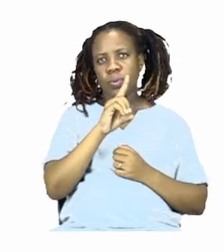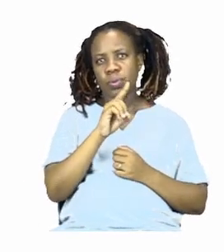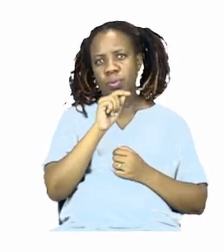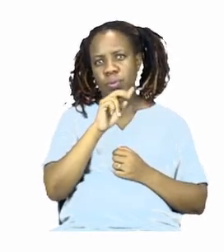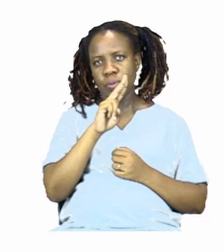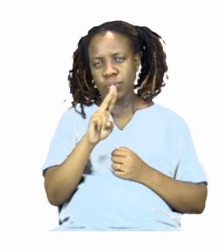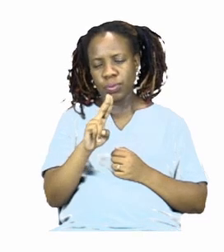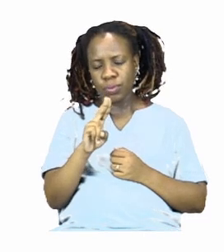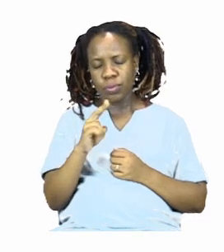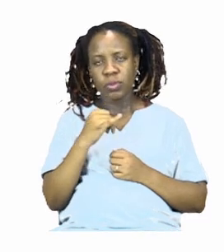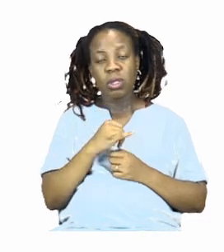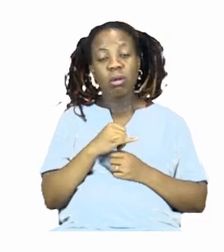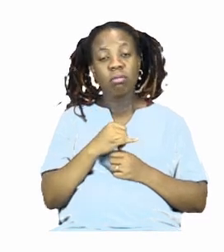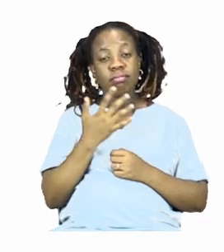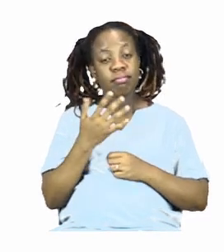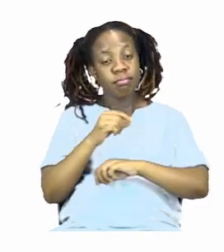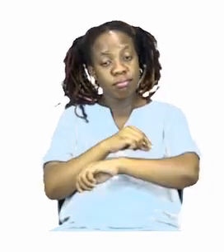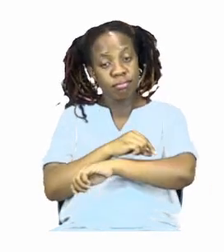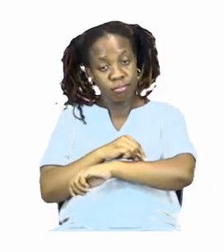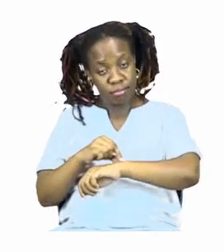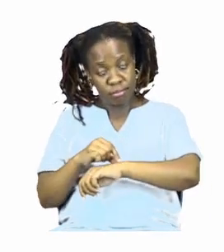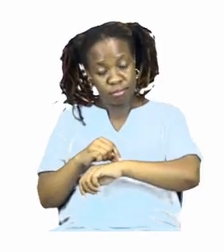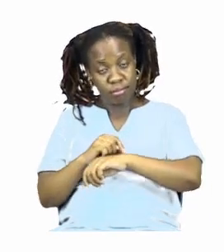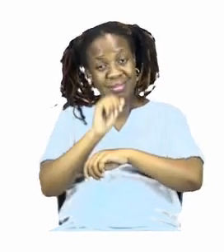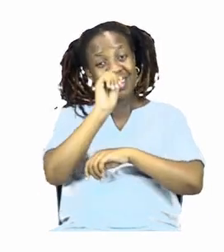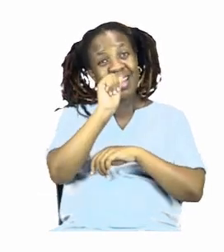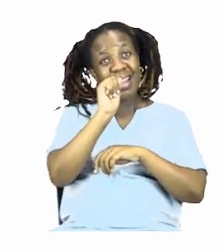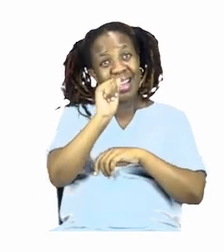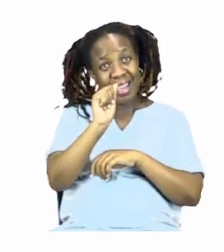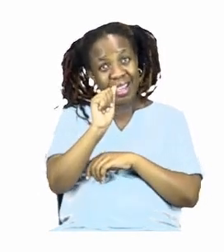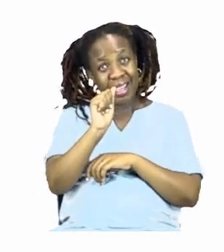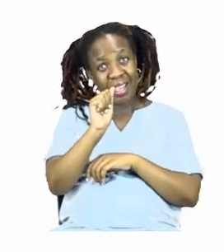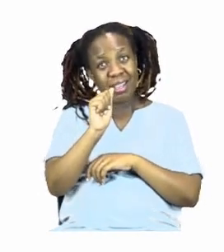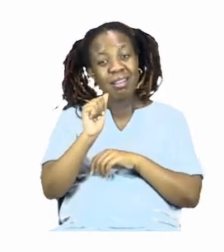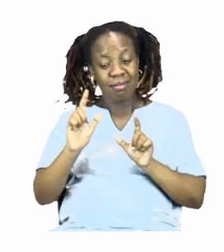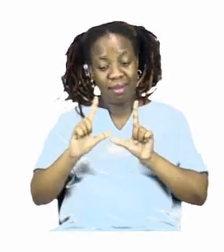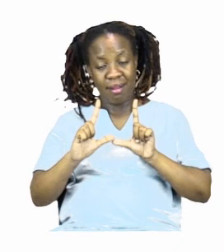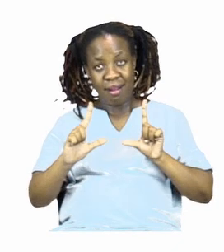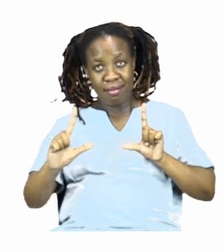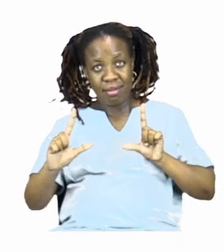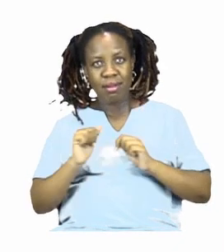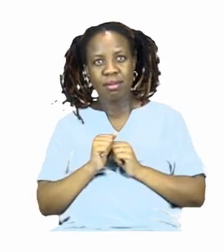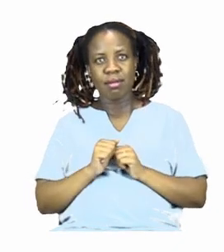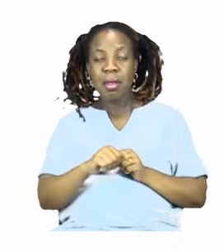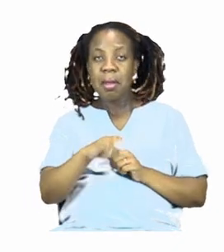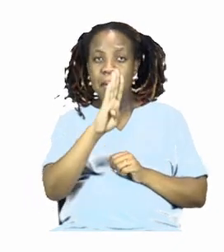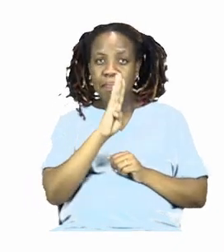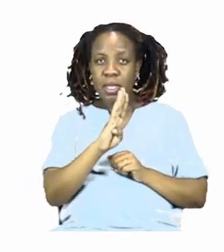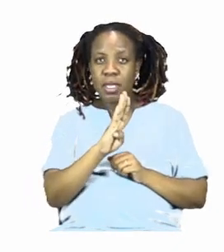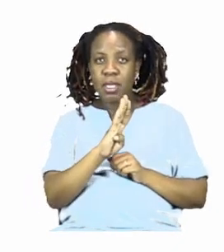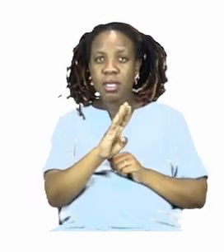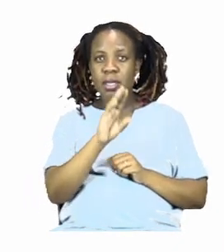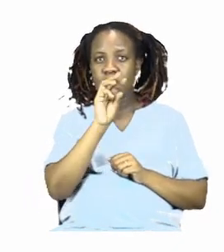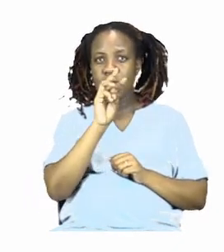ruler, and then you measure first the length, then you measure the width, and then you